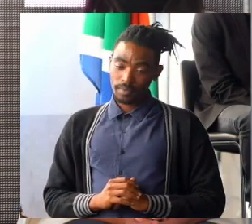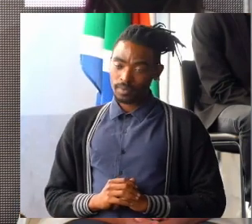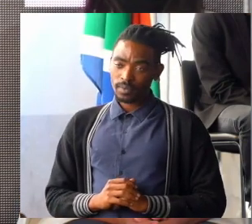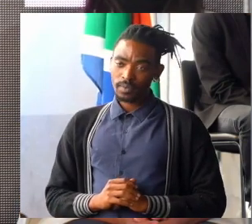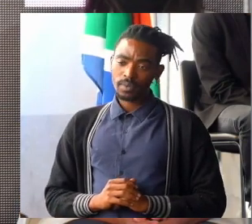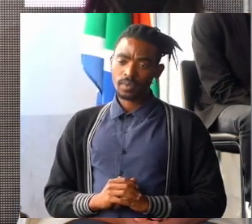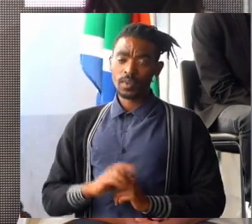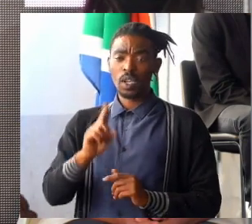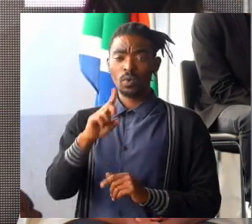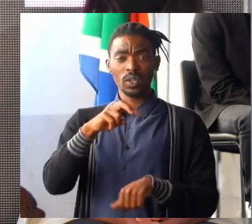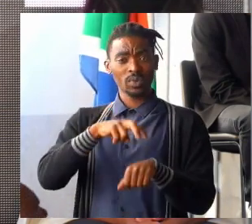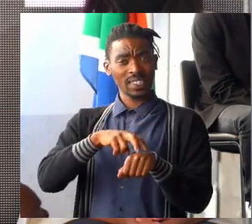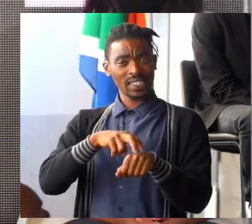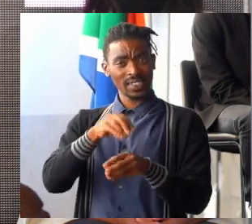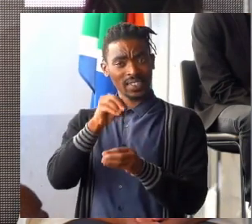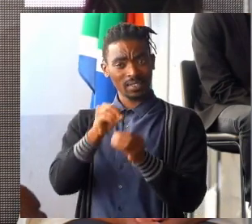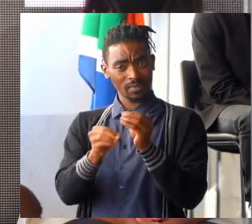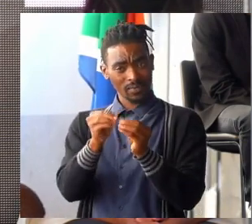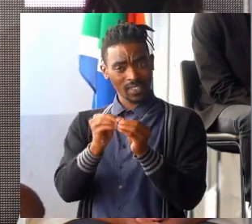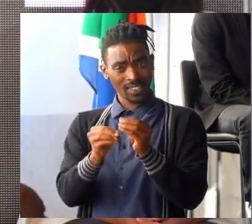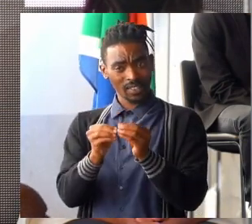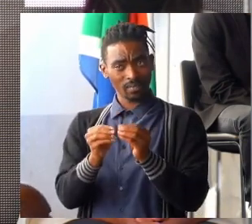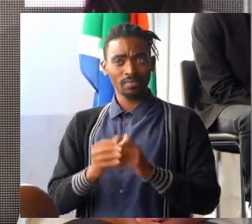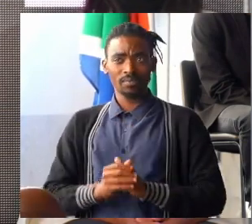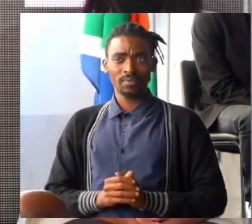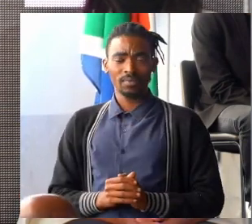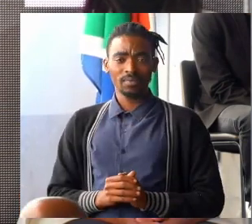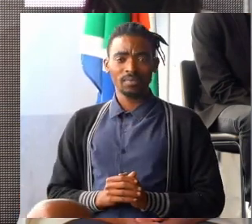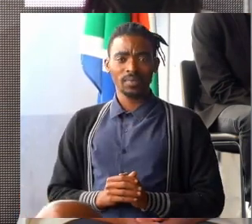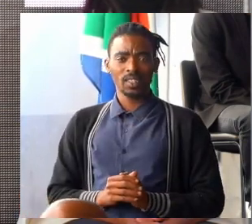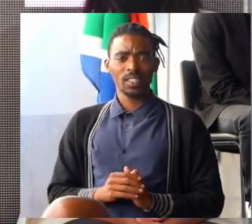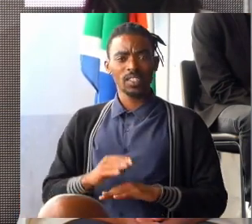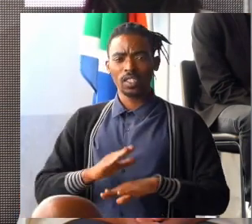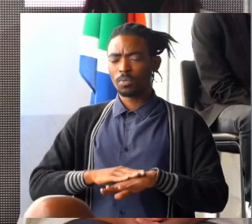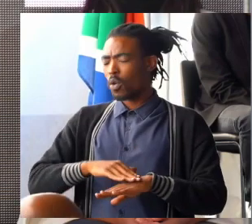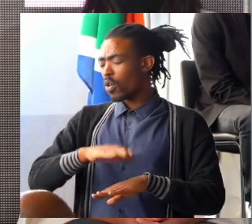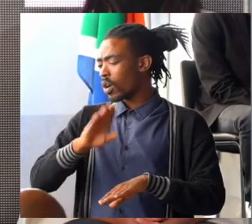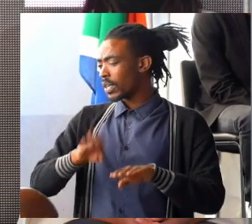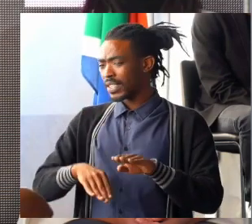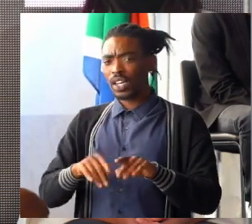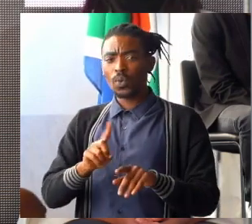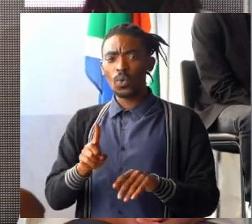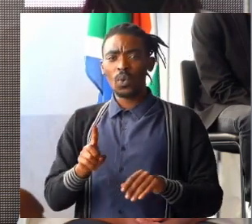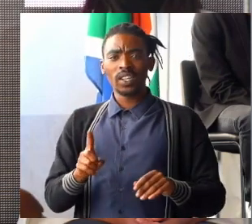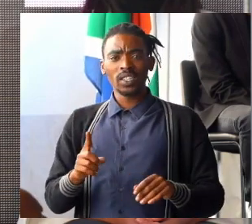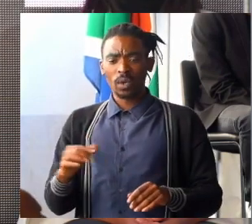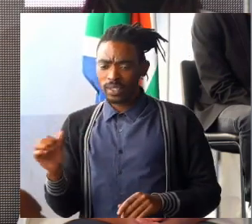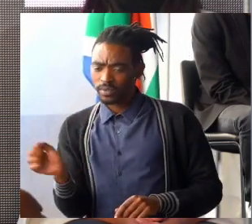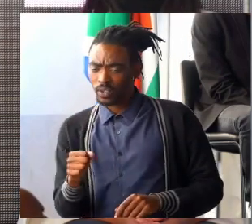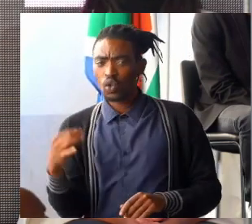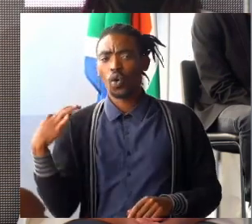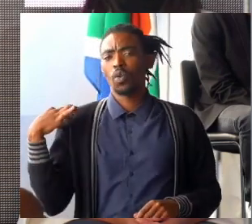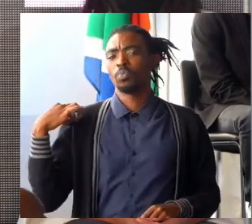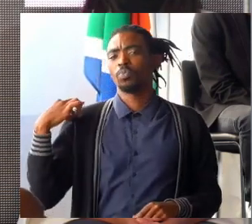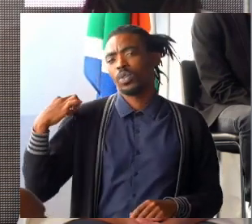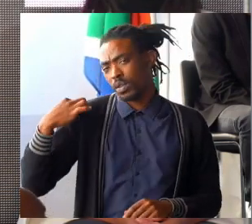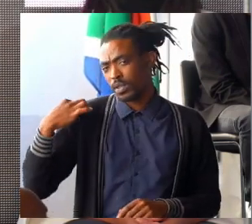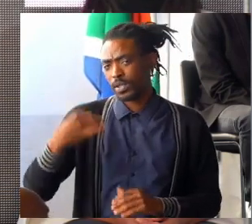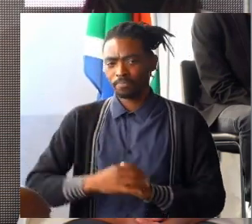What we need to fix is more than what any of us are going to put on any of those